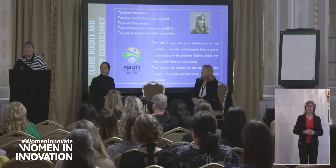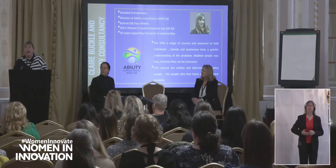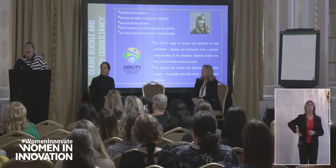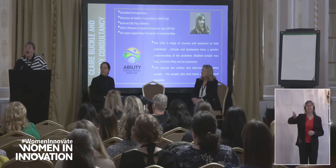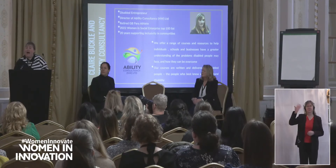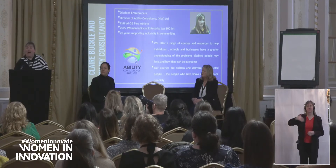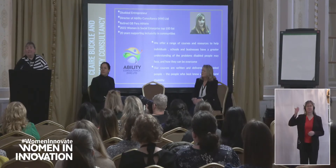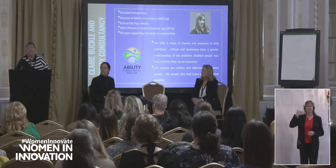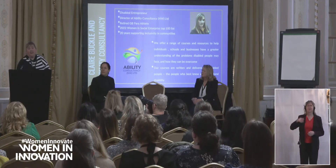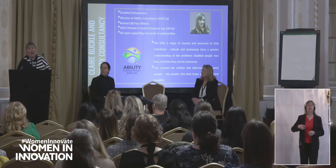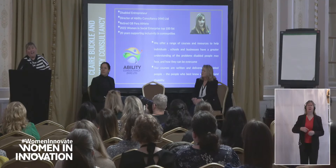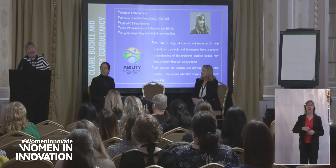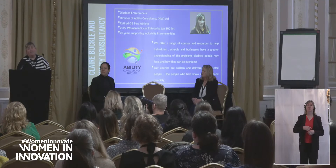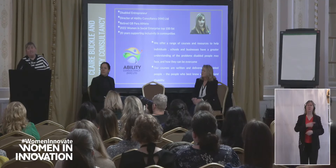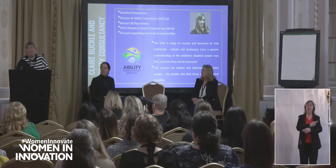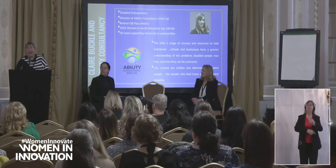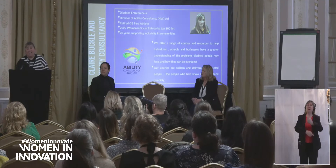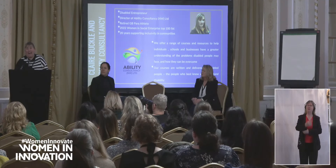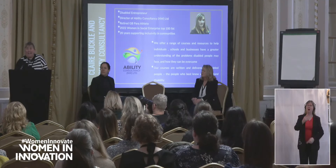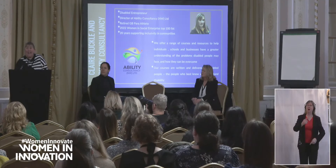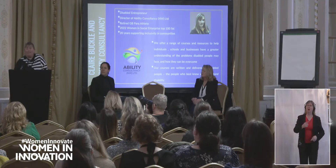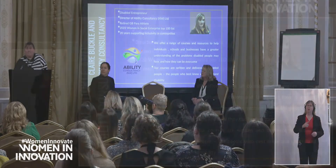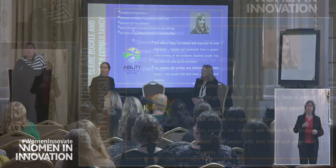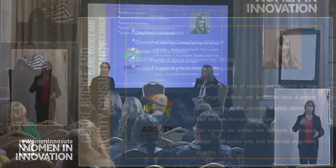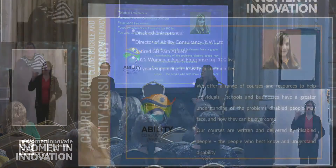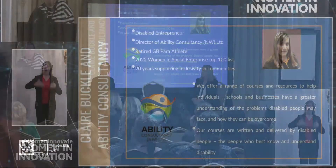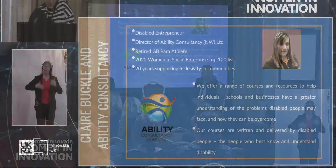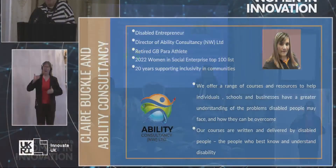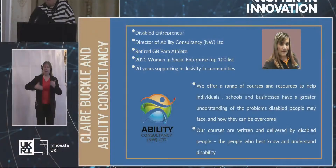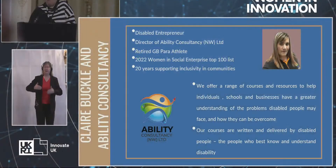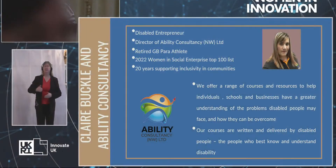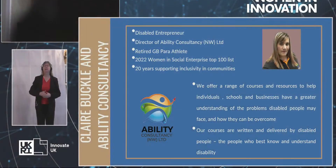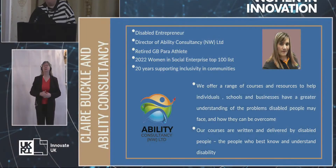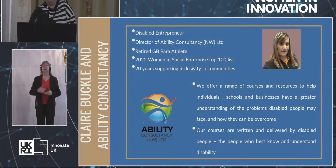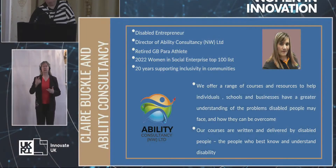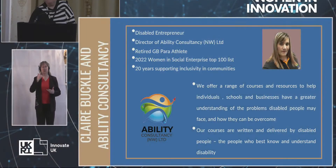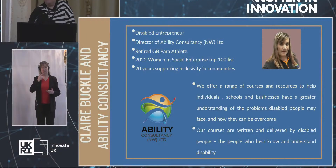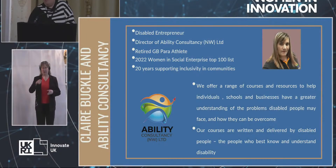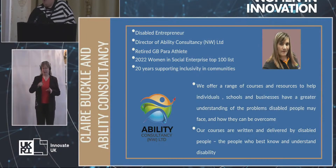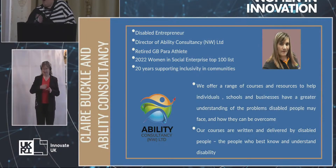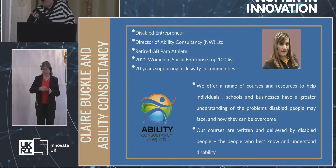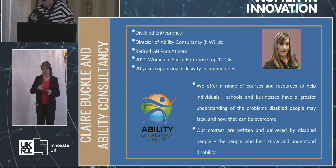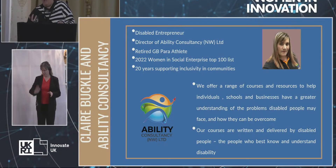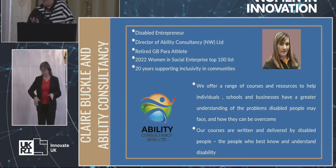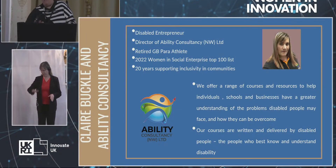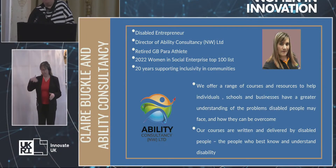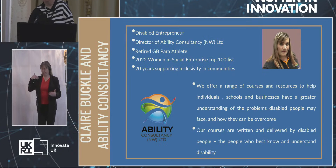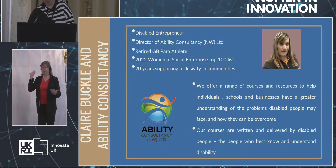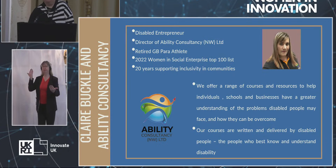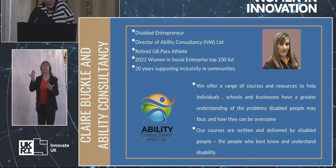para-athlete, and I have spent all of my years